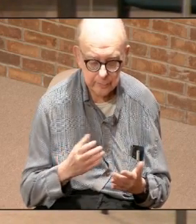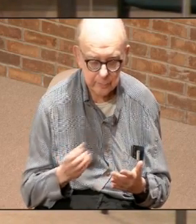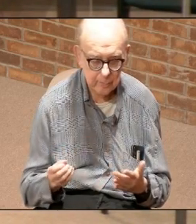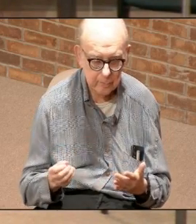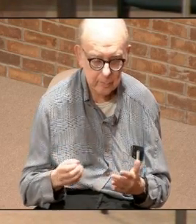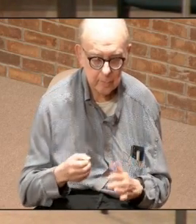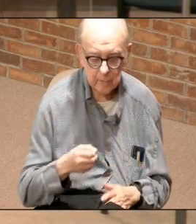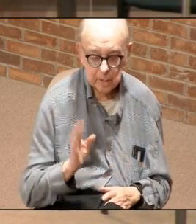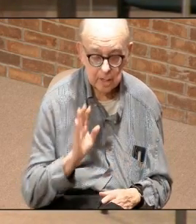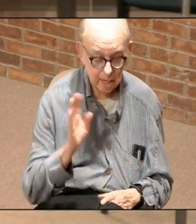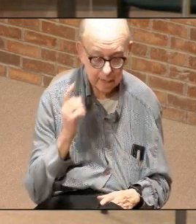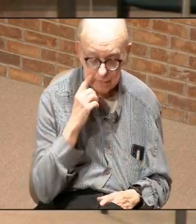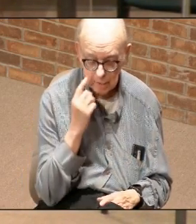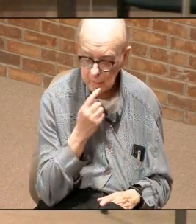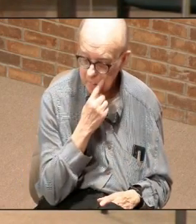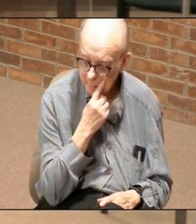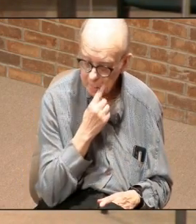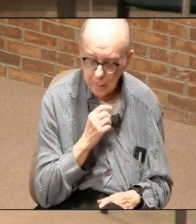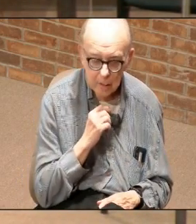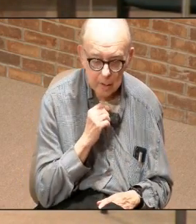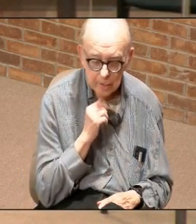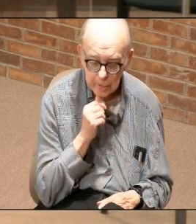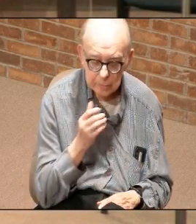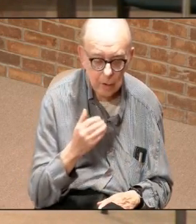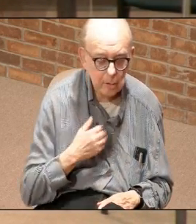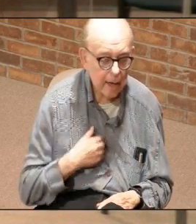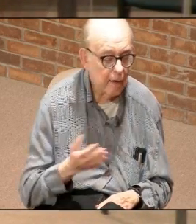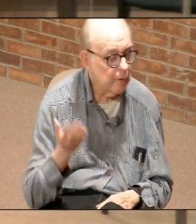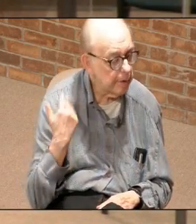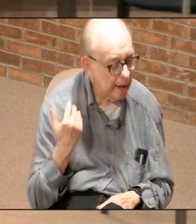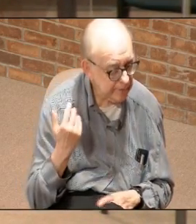And in God's eyes, you don't have no past.